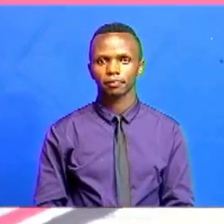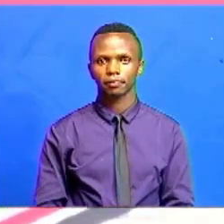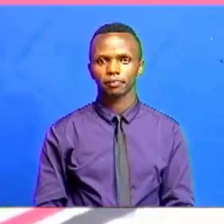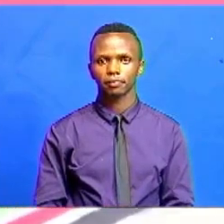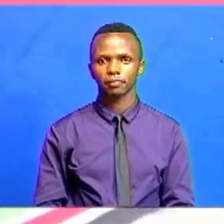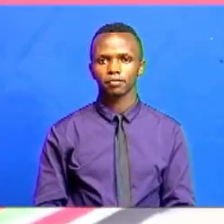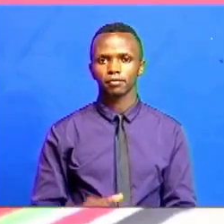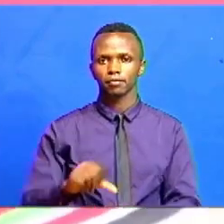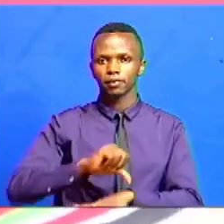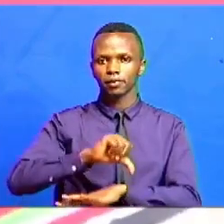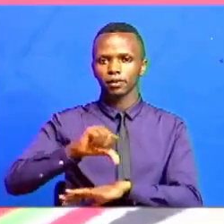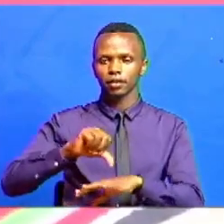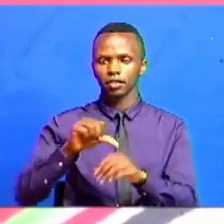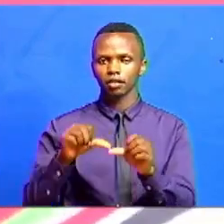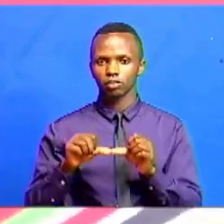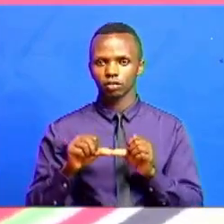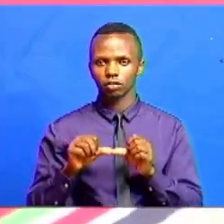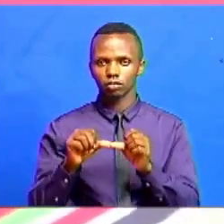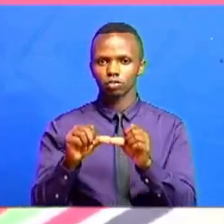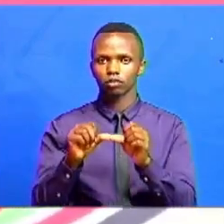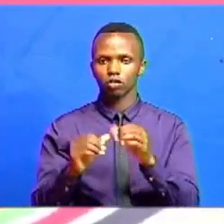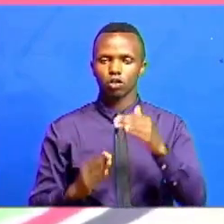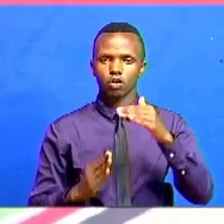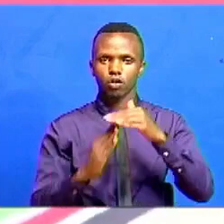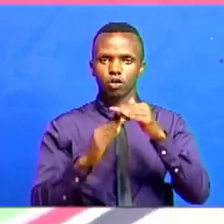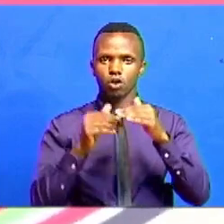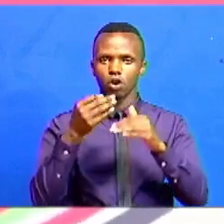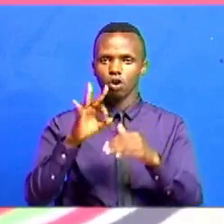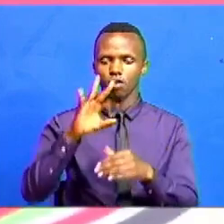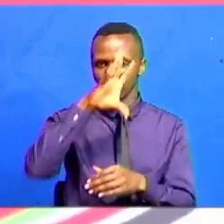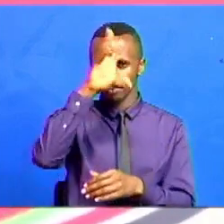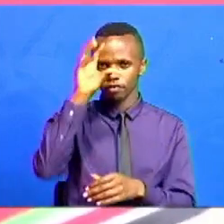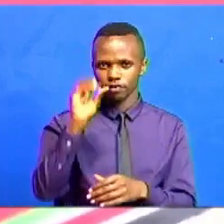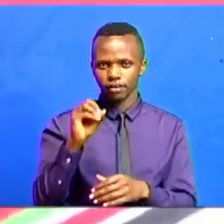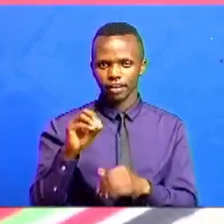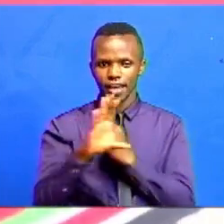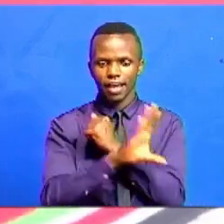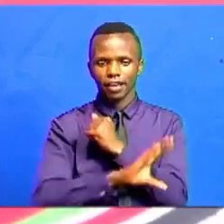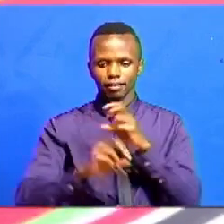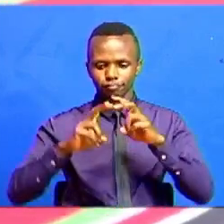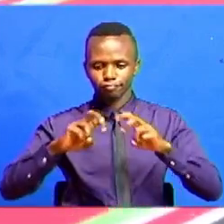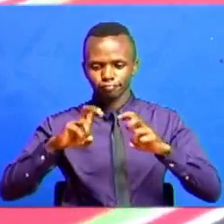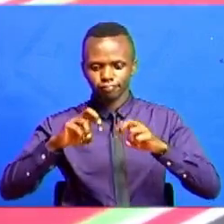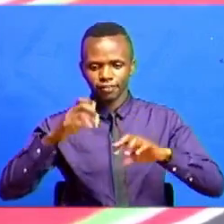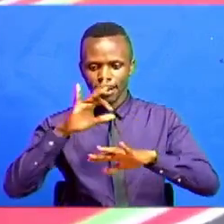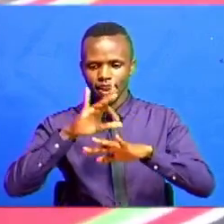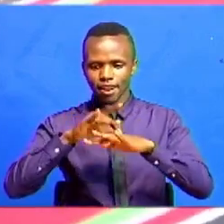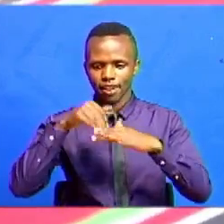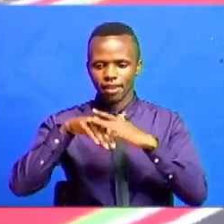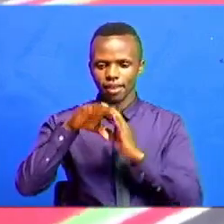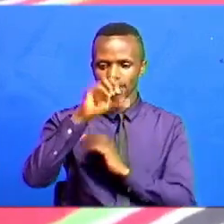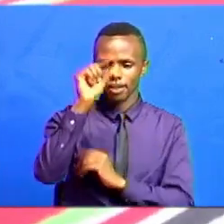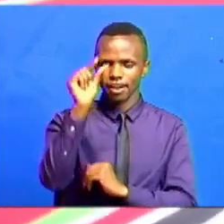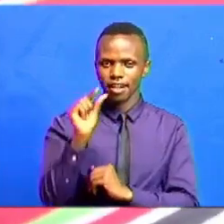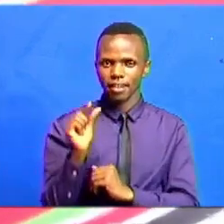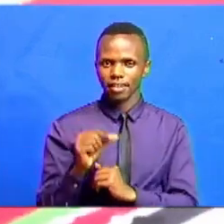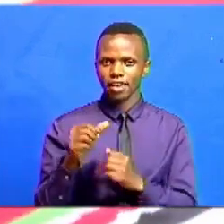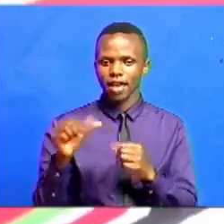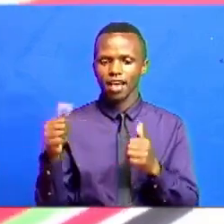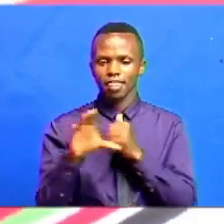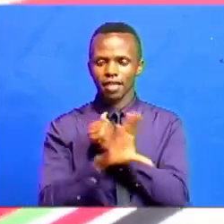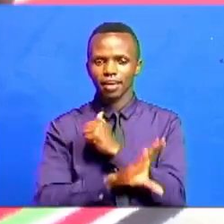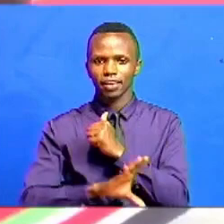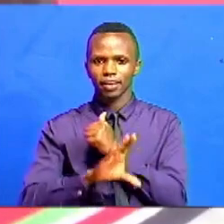Iran's renewed push in the Horn of Africa also shows a country that is seeking to make an impact in a region where other Gulf nations